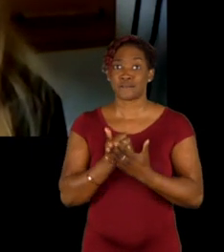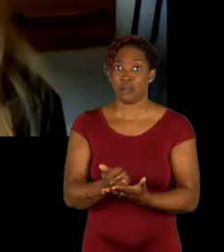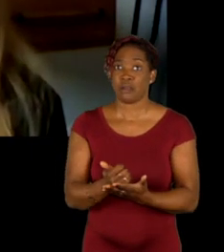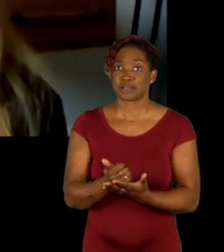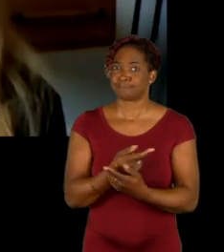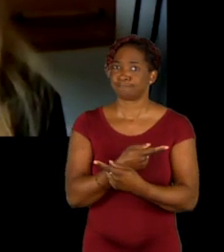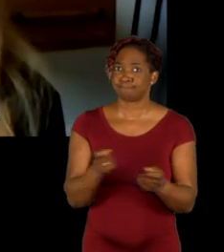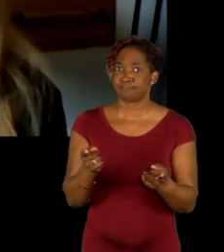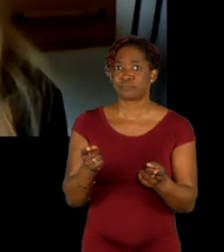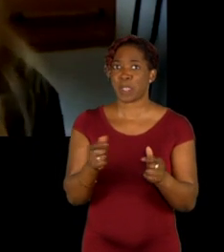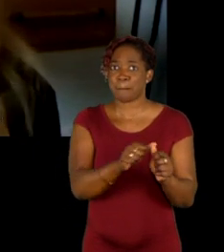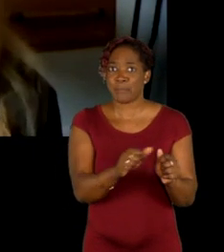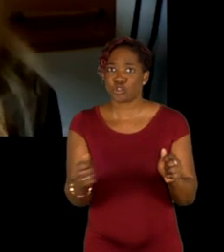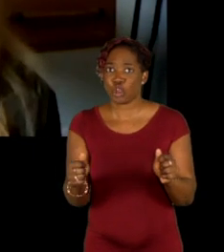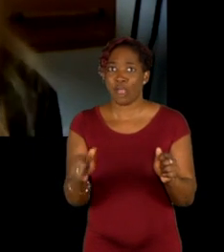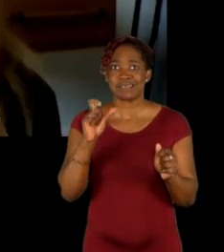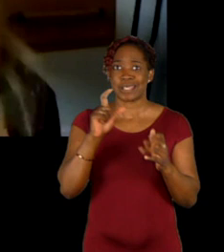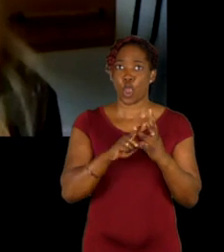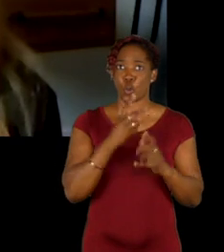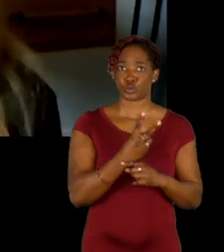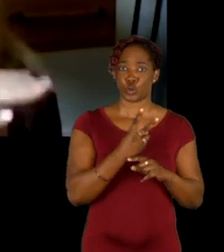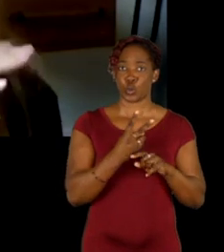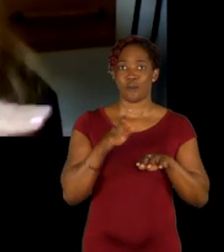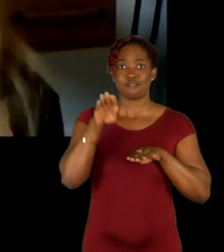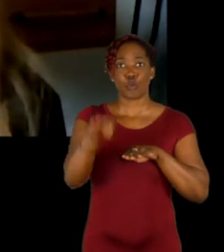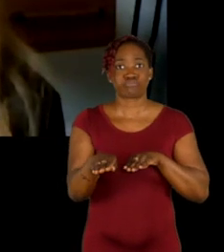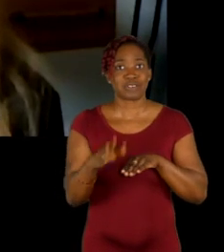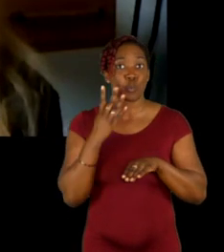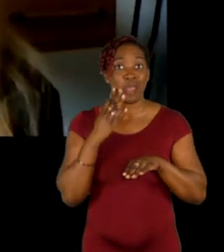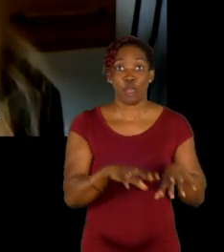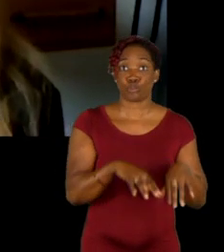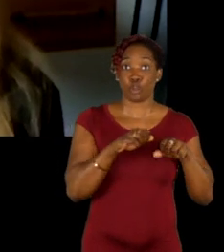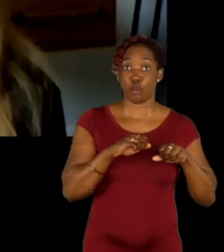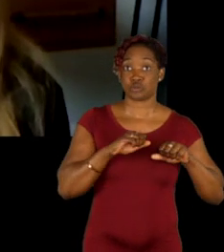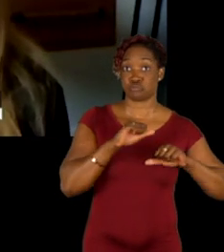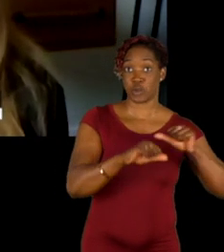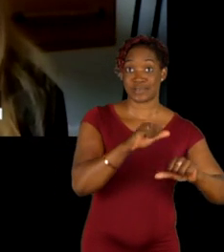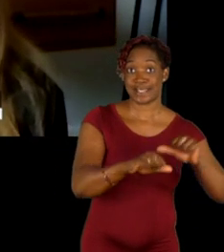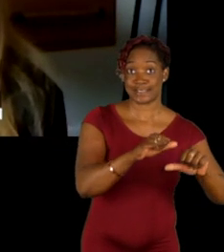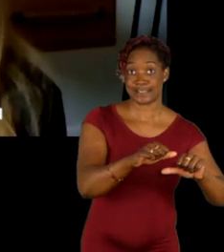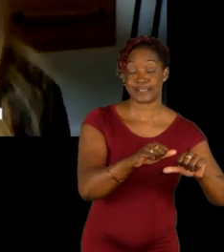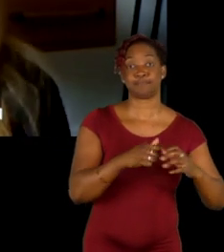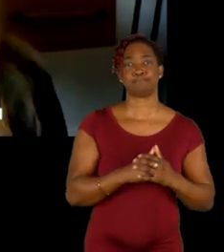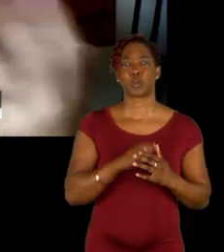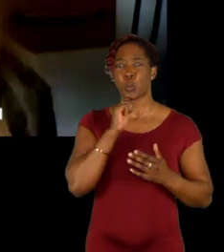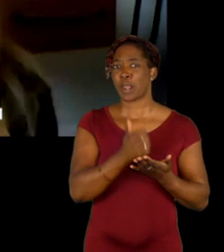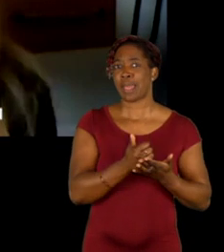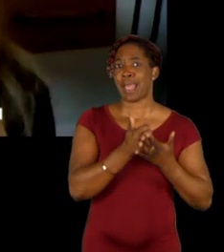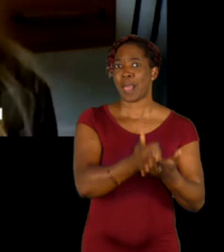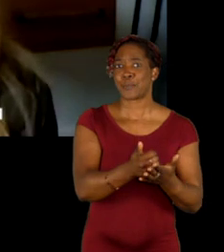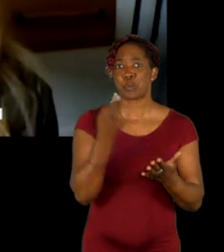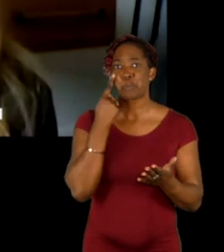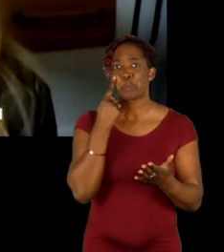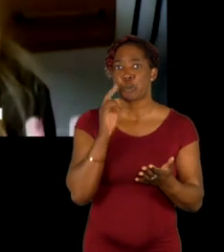to measure your carbon footprint at the start of production, so to do a predicted carbon footprint. This will help you see